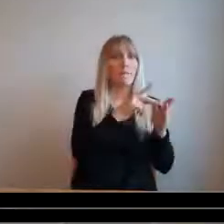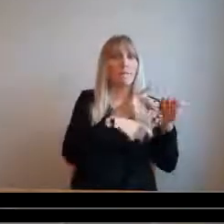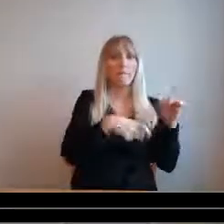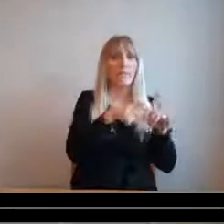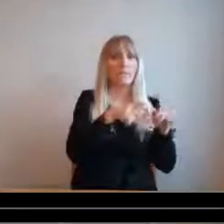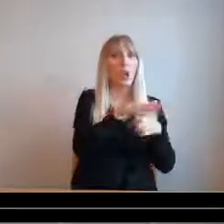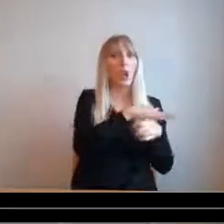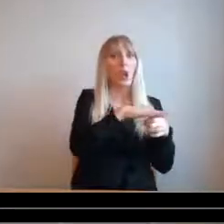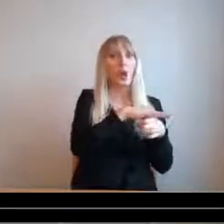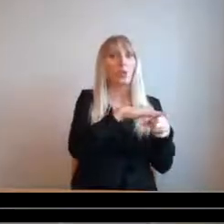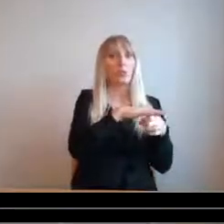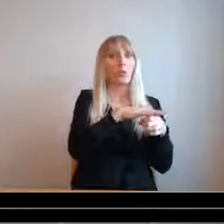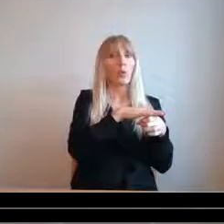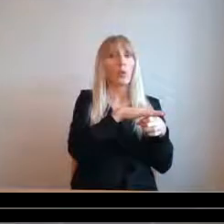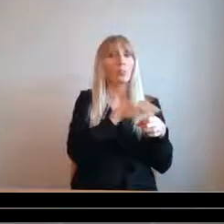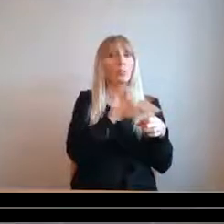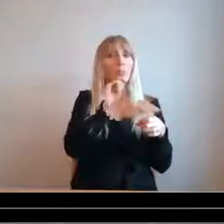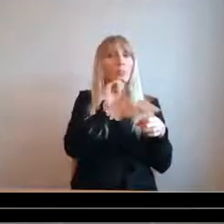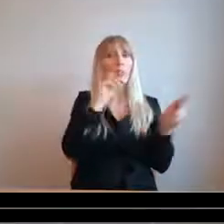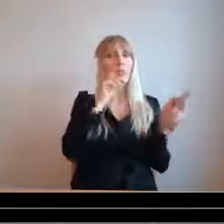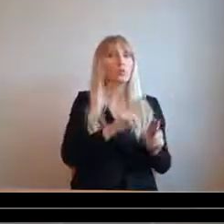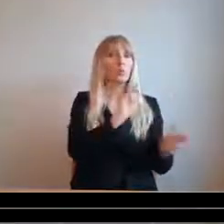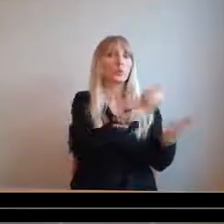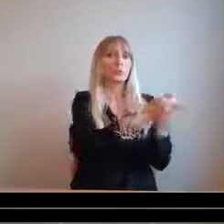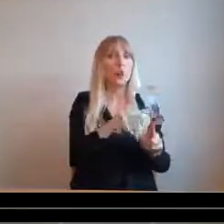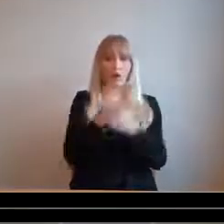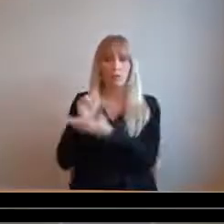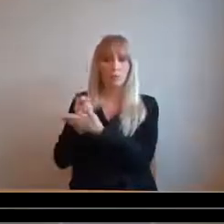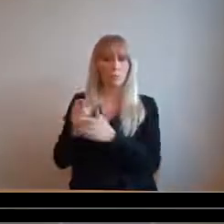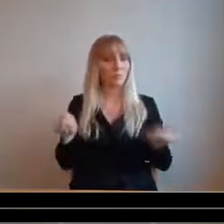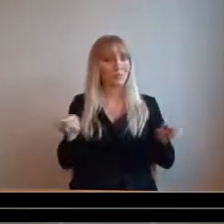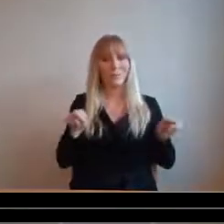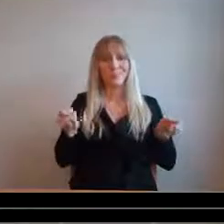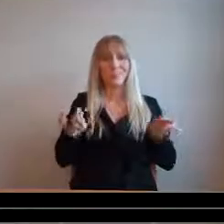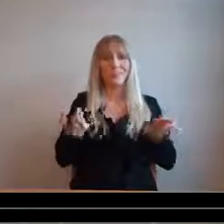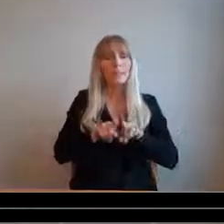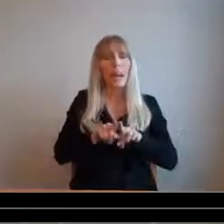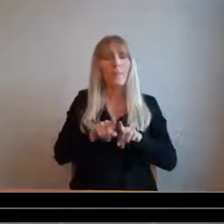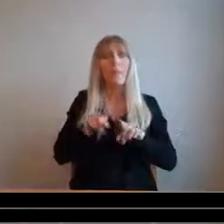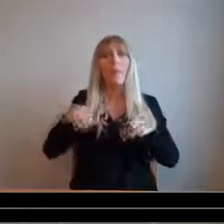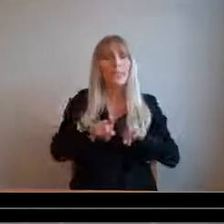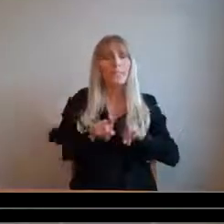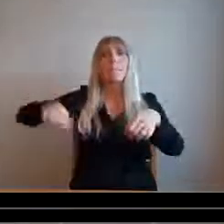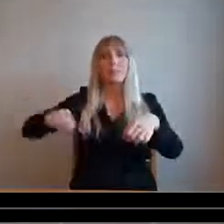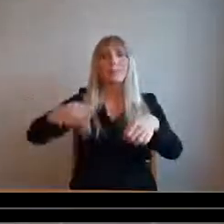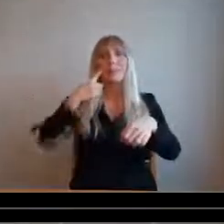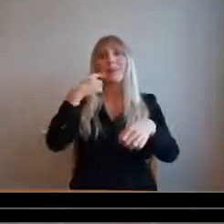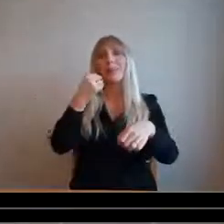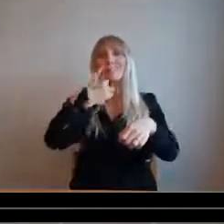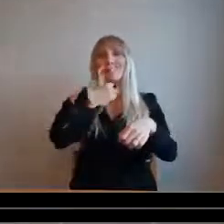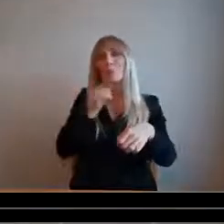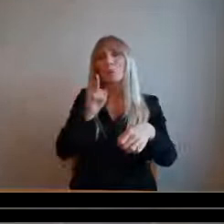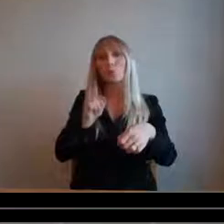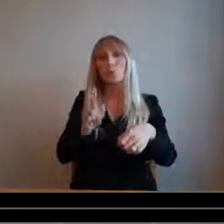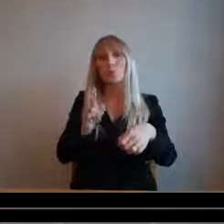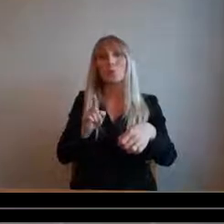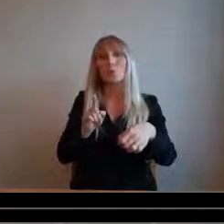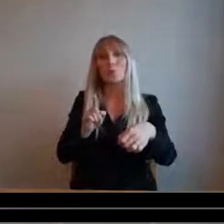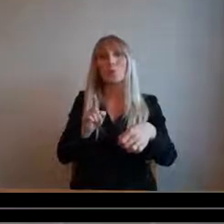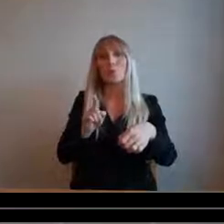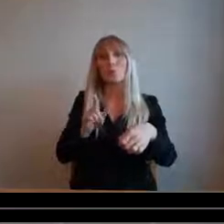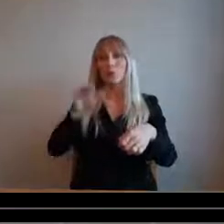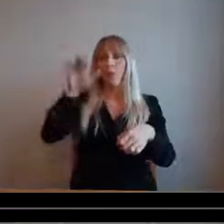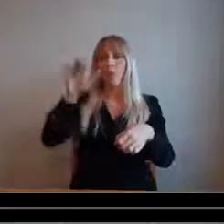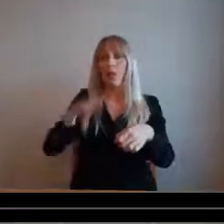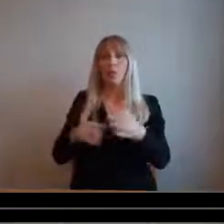the reduced charging. The motorcyclist will be able to use the